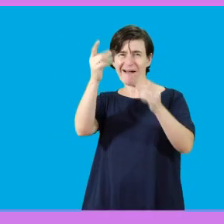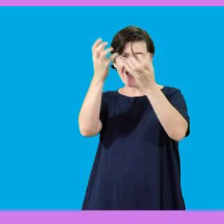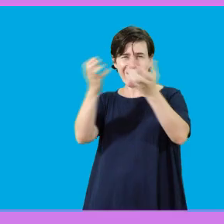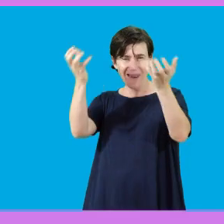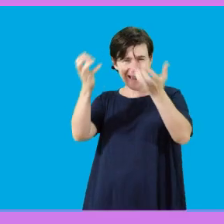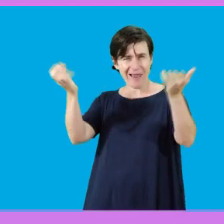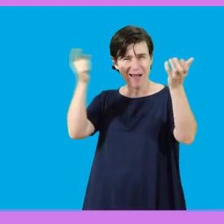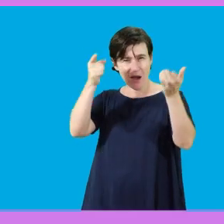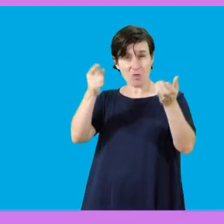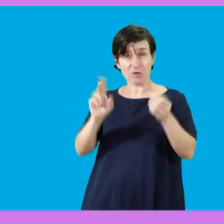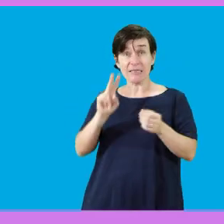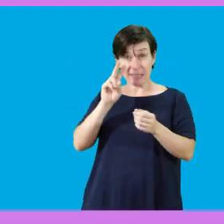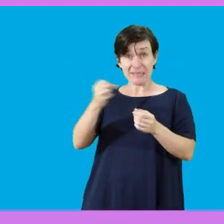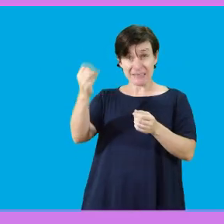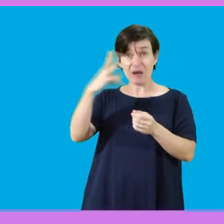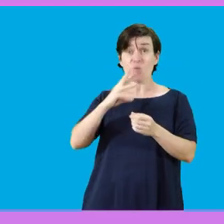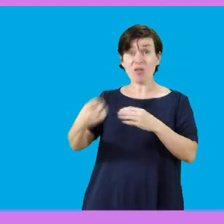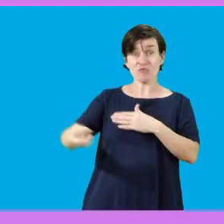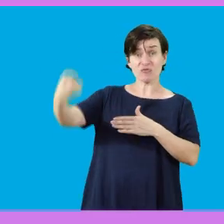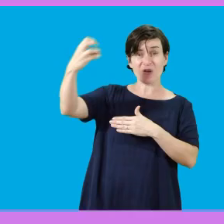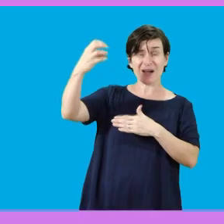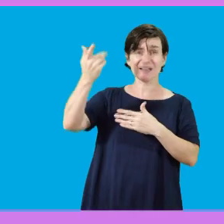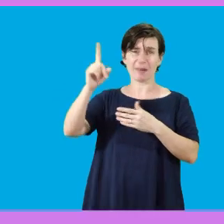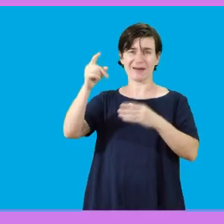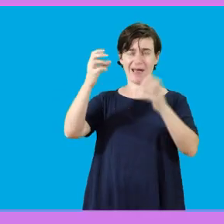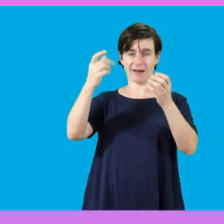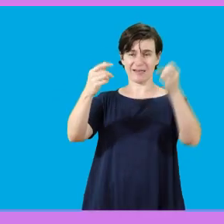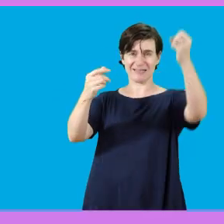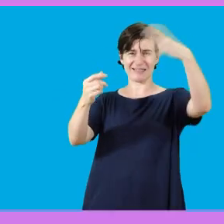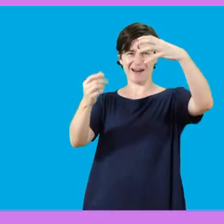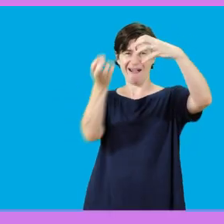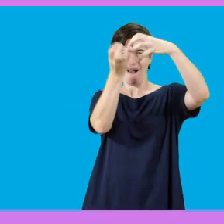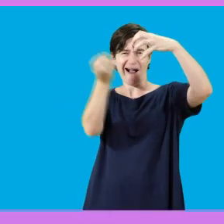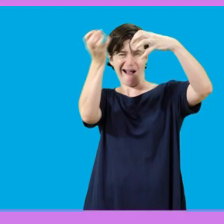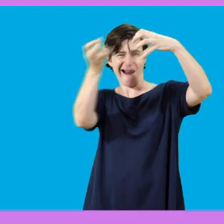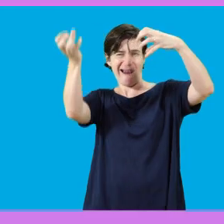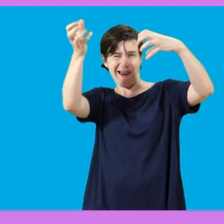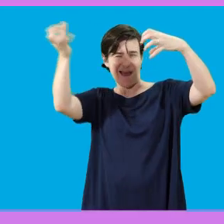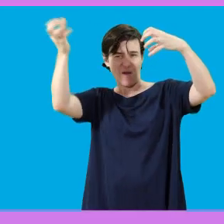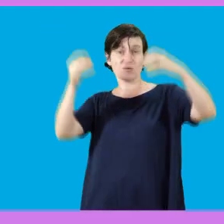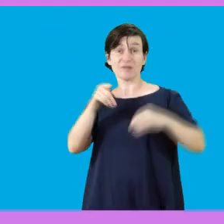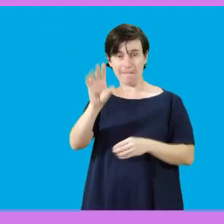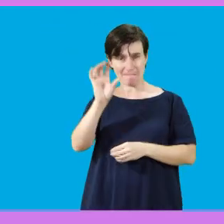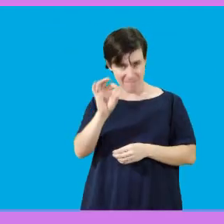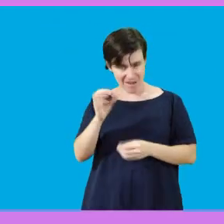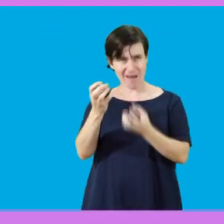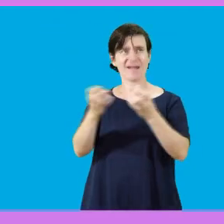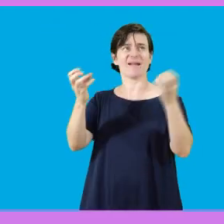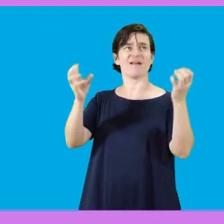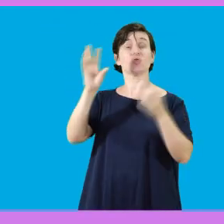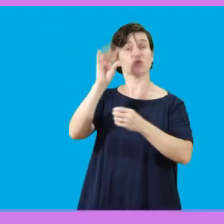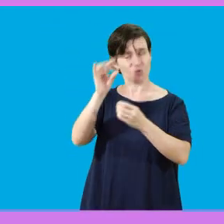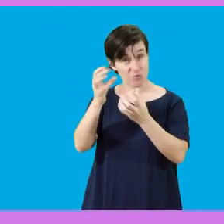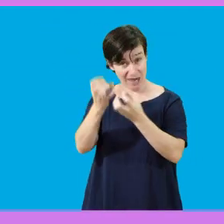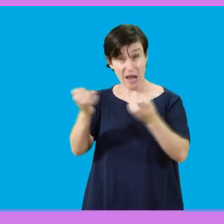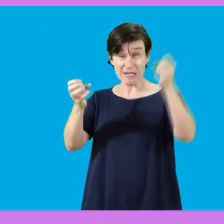clouds. We can see the clouds there. We've got the clouds, even though the sun will rise, will shine, but we do have clouds. Even on a Monday, we do have